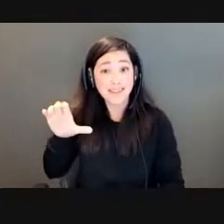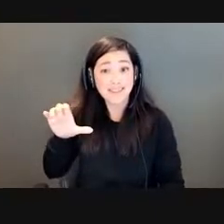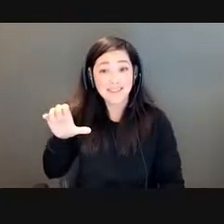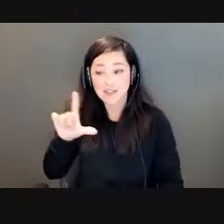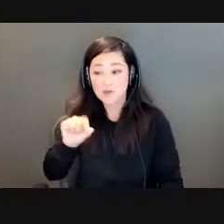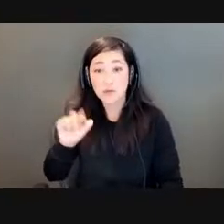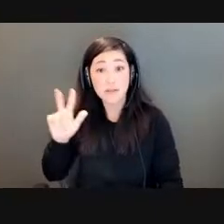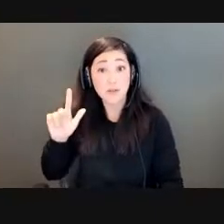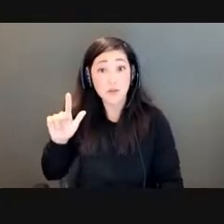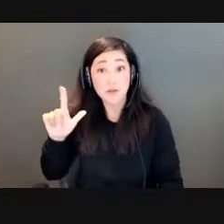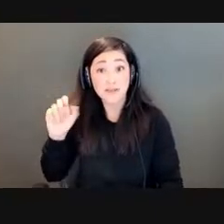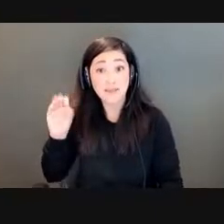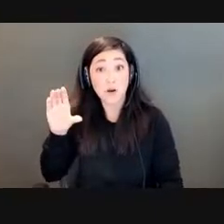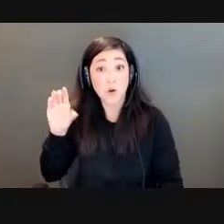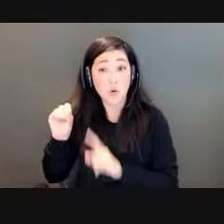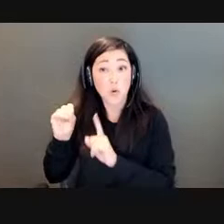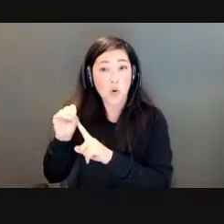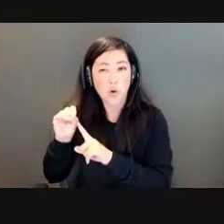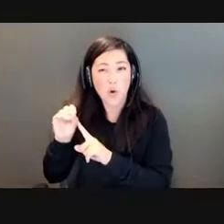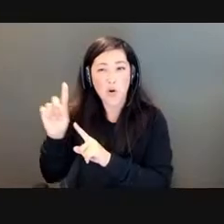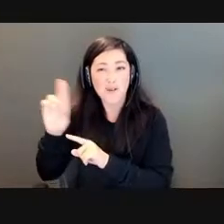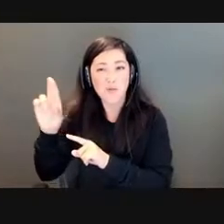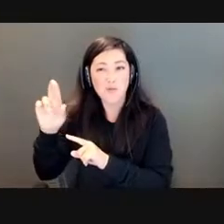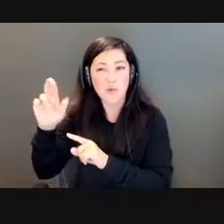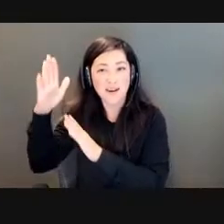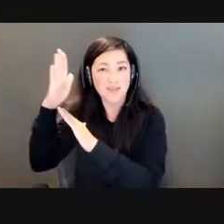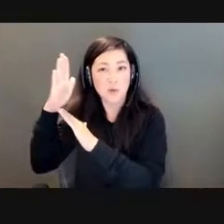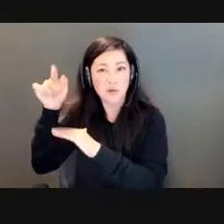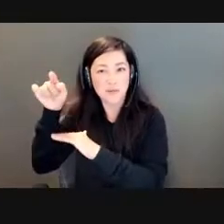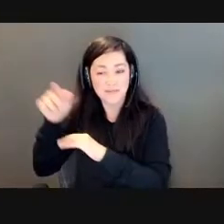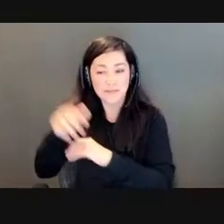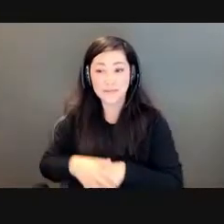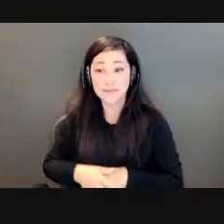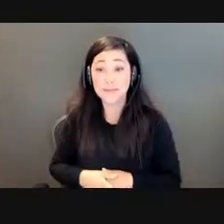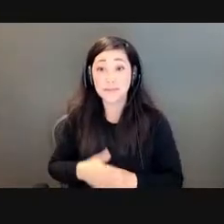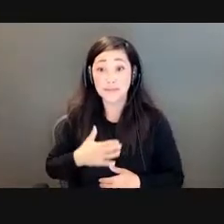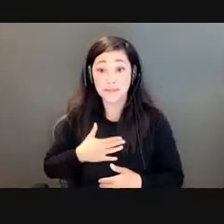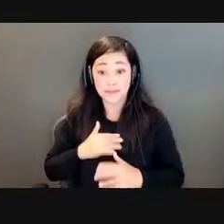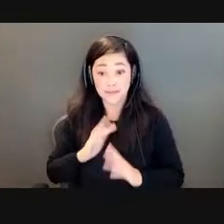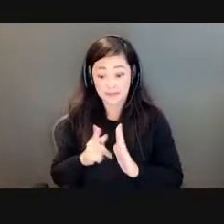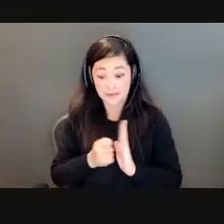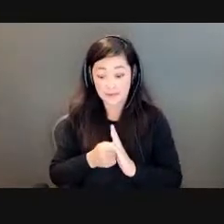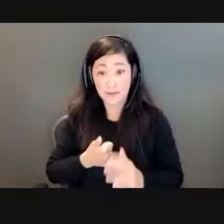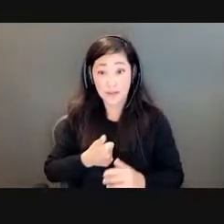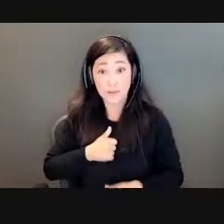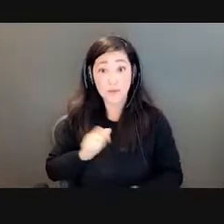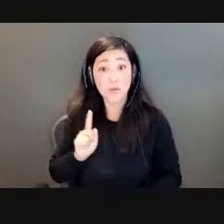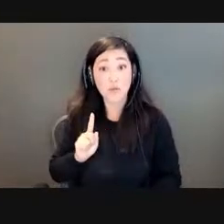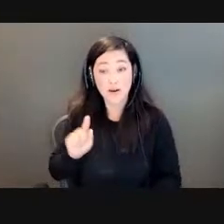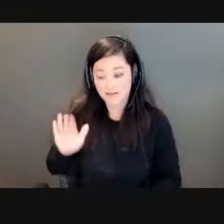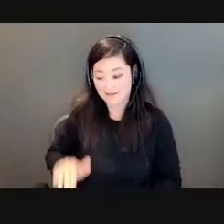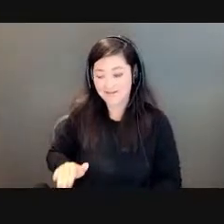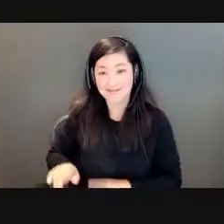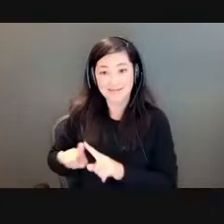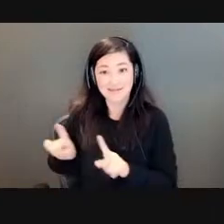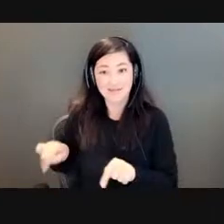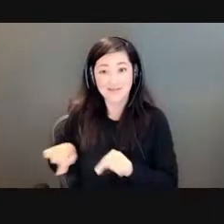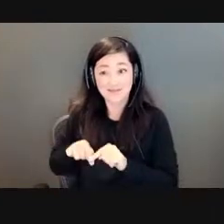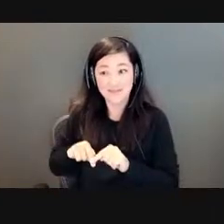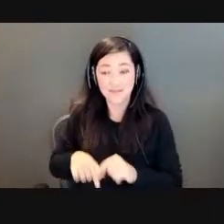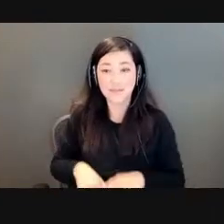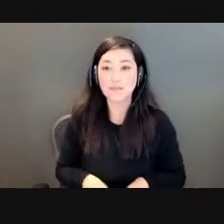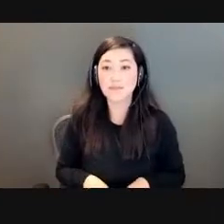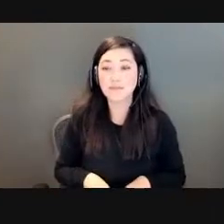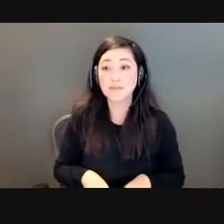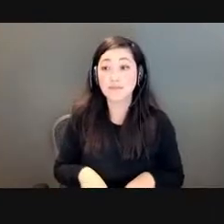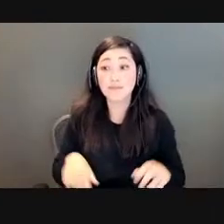in the right-hand corner on the upper side. My speaking video is in the bottom right-hand corner. The title